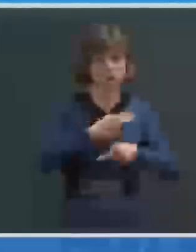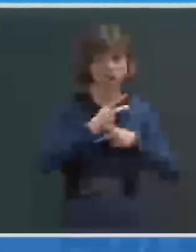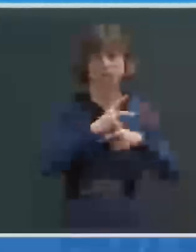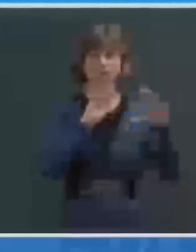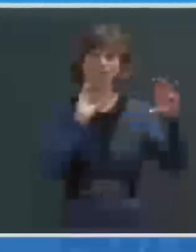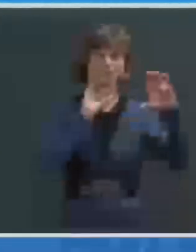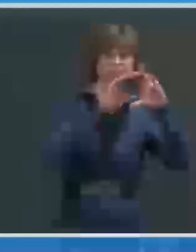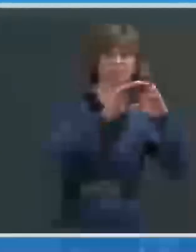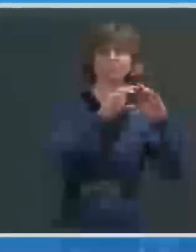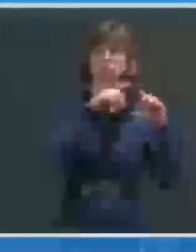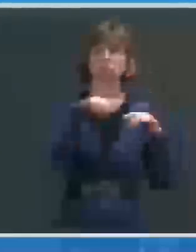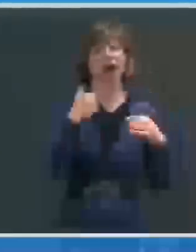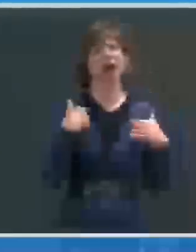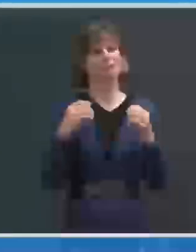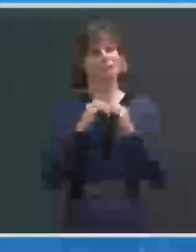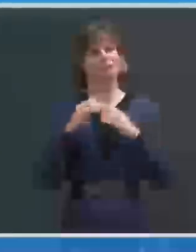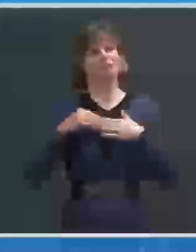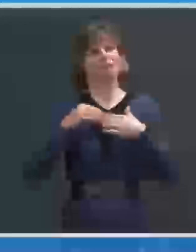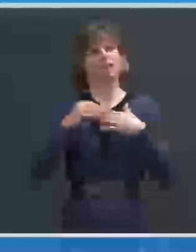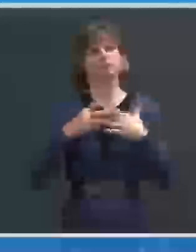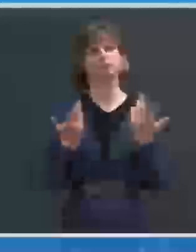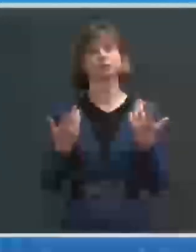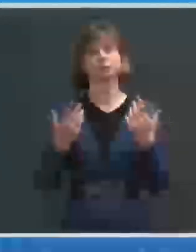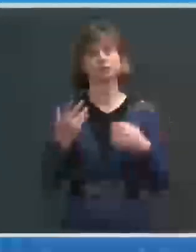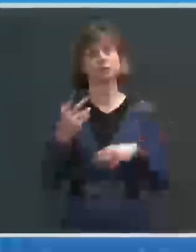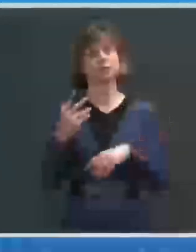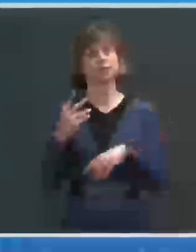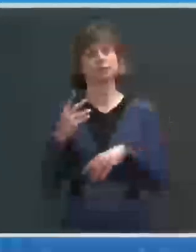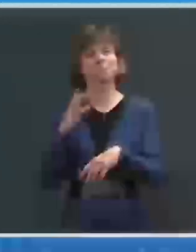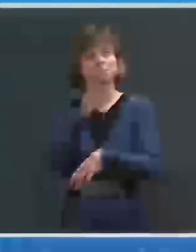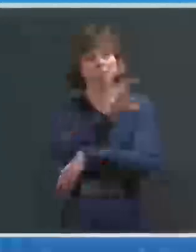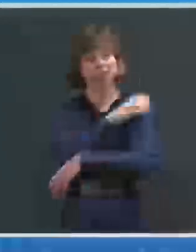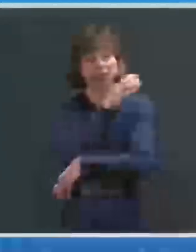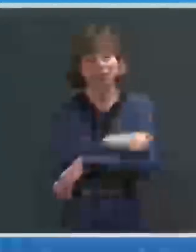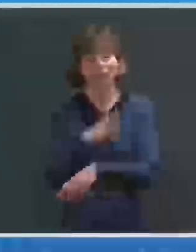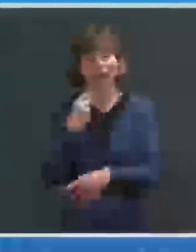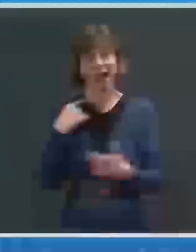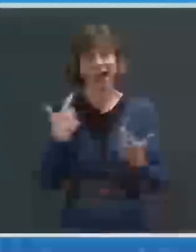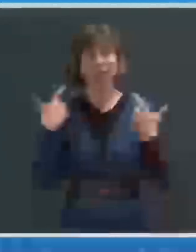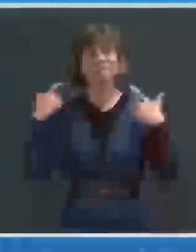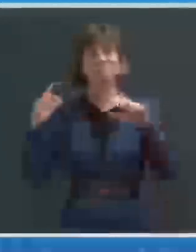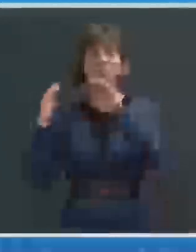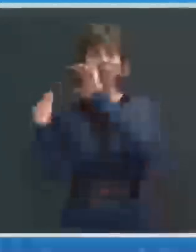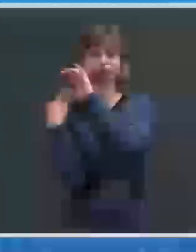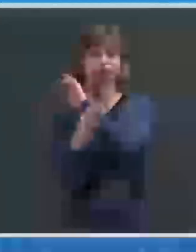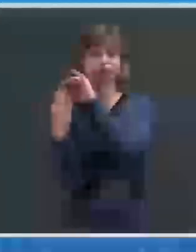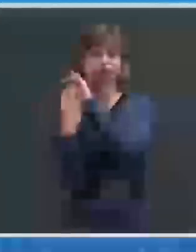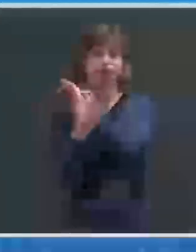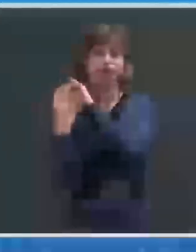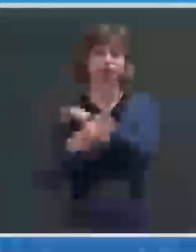flexibility. For example, clinics and mass vaccination sites that do not have freezer capacity